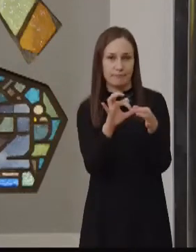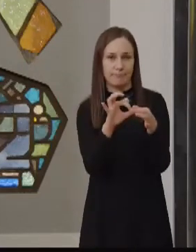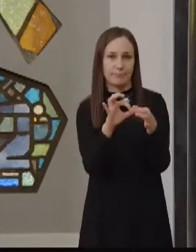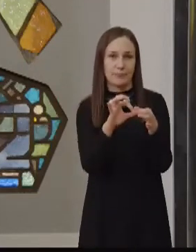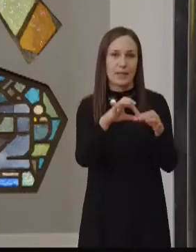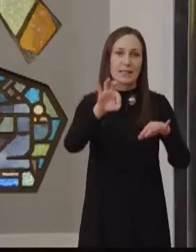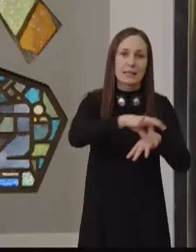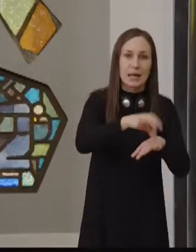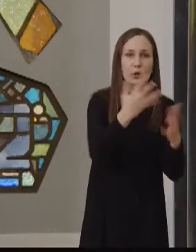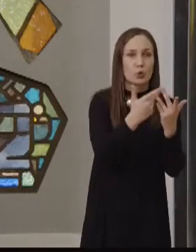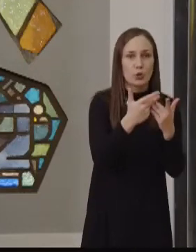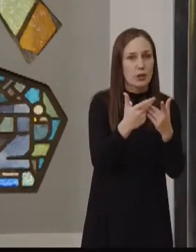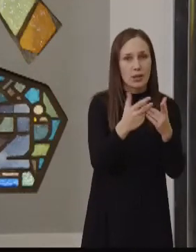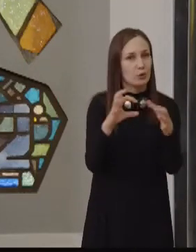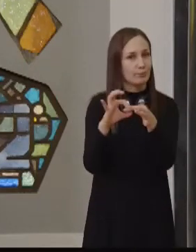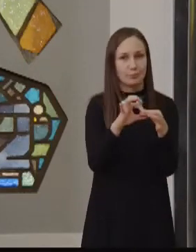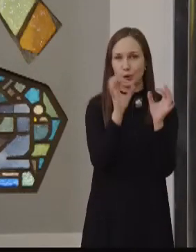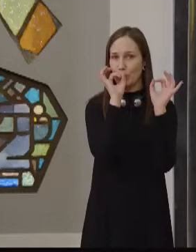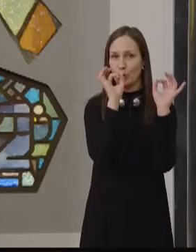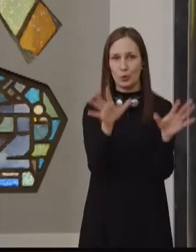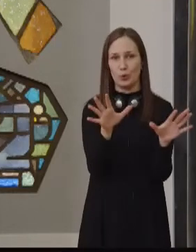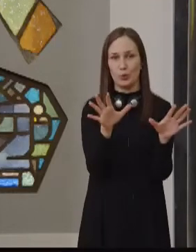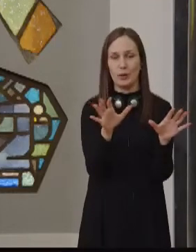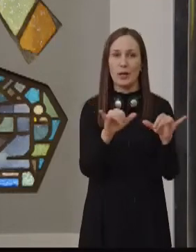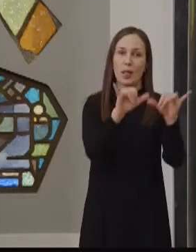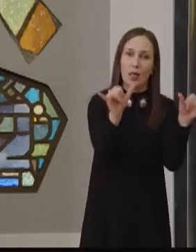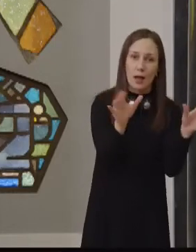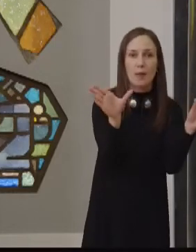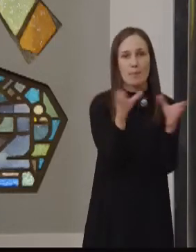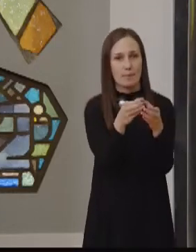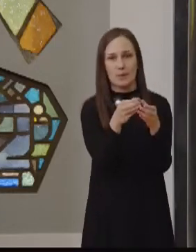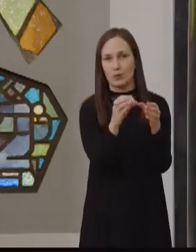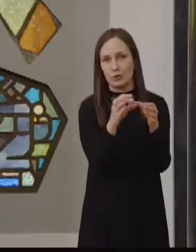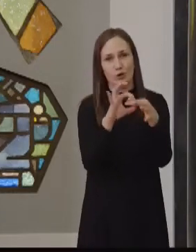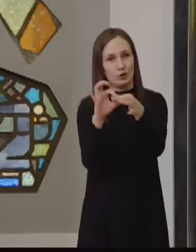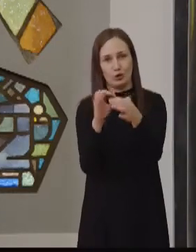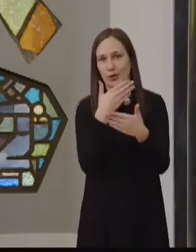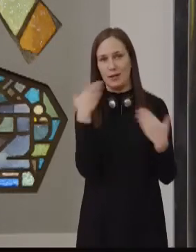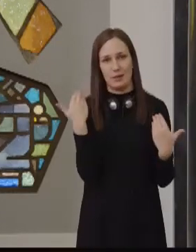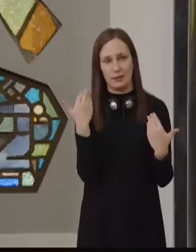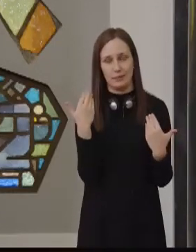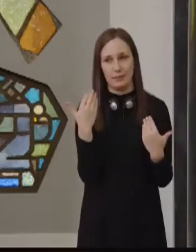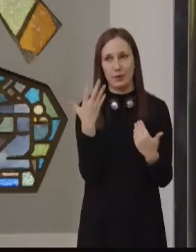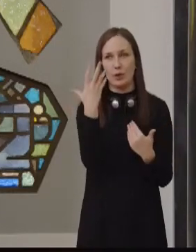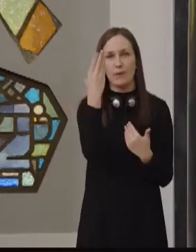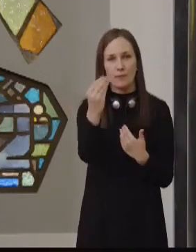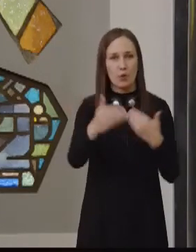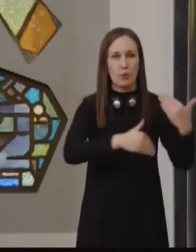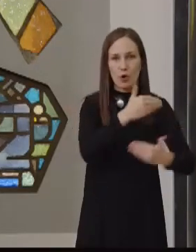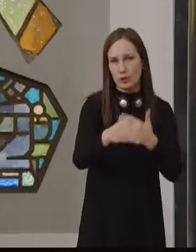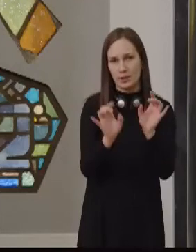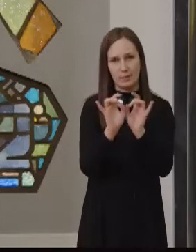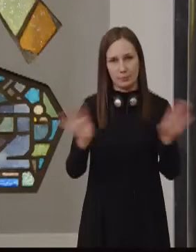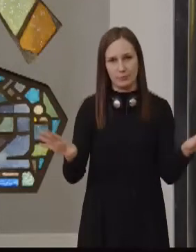France, or other countries, had no impact on the number of marriages